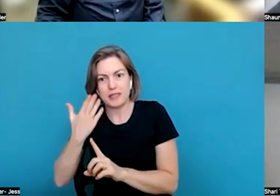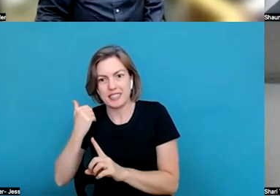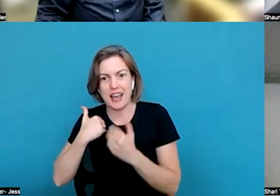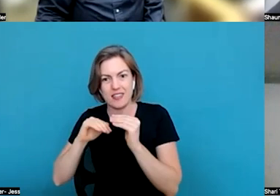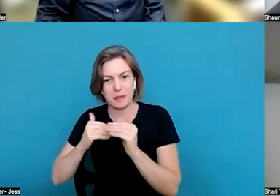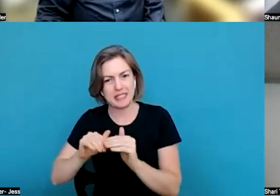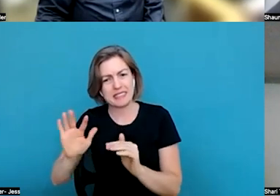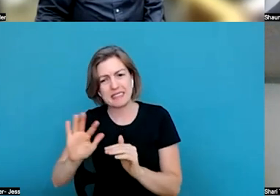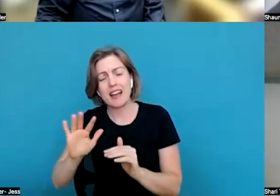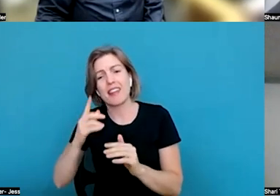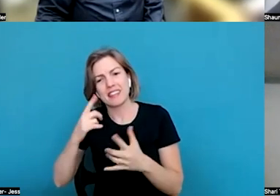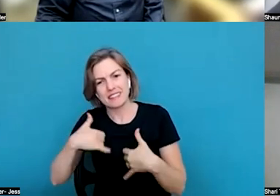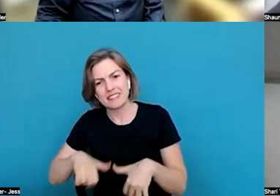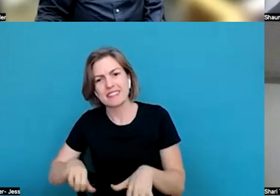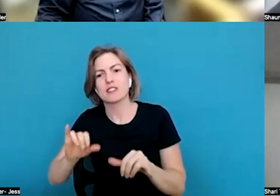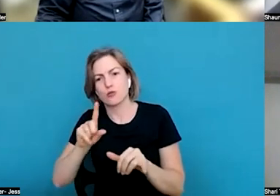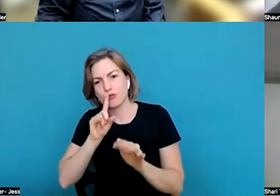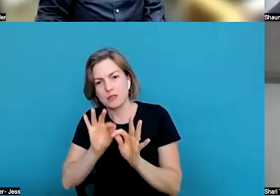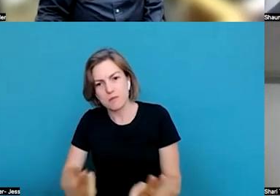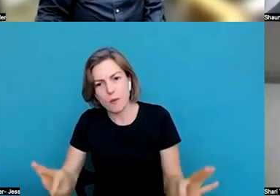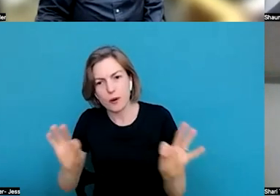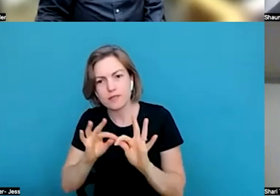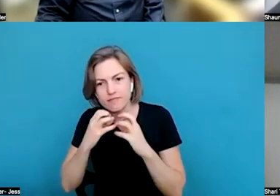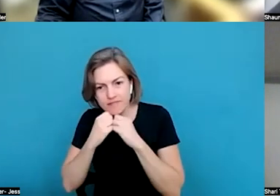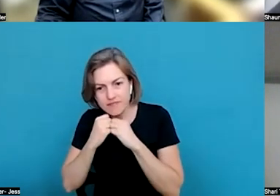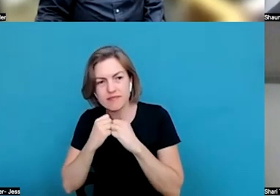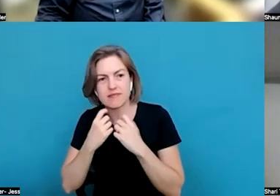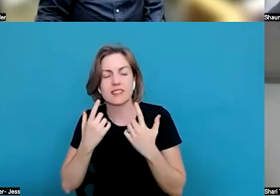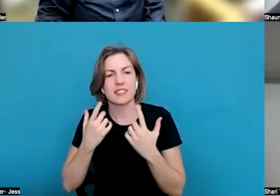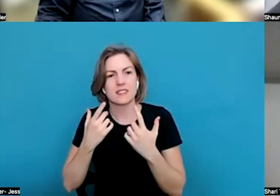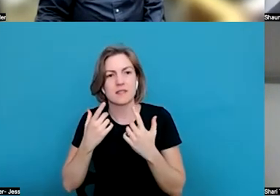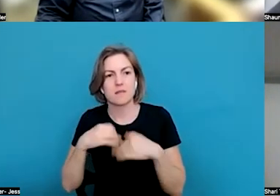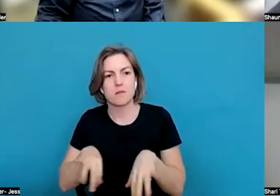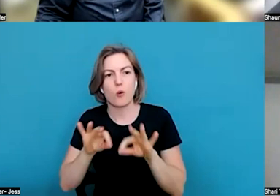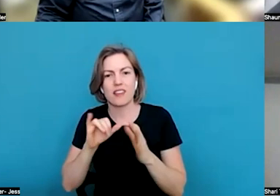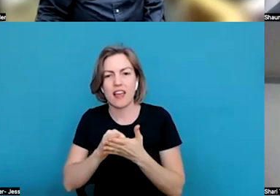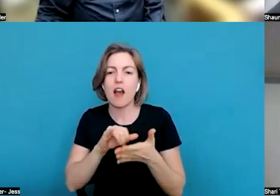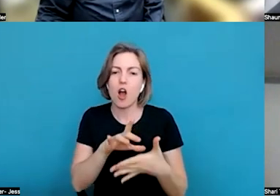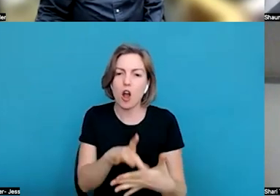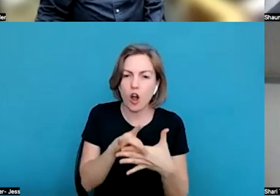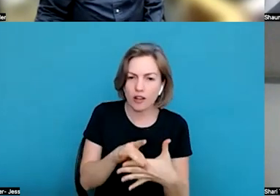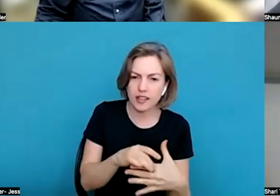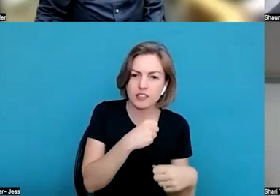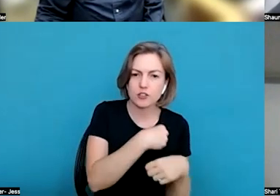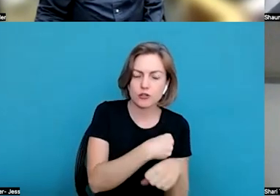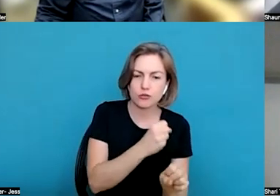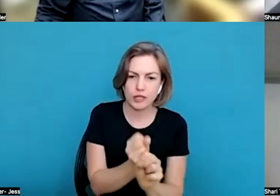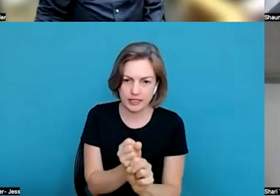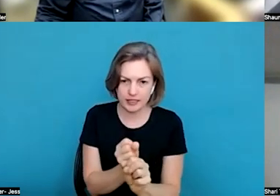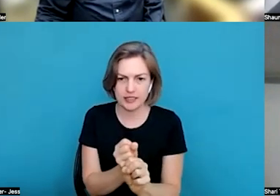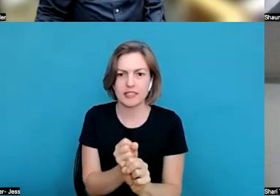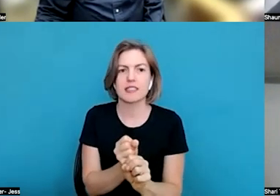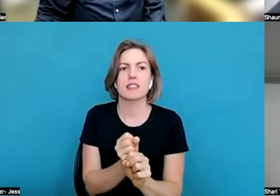I think it's still really important, and important that content is created in